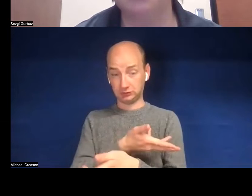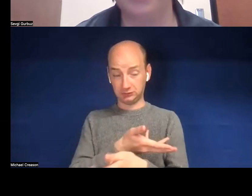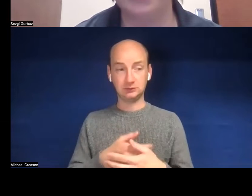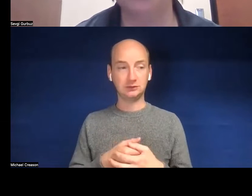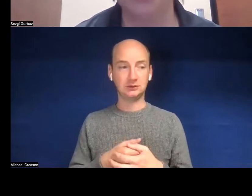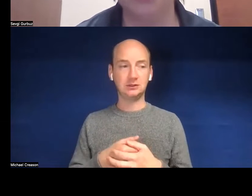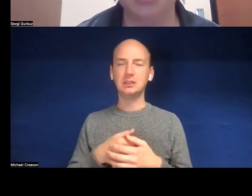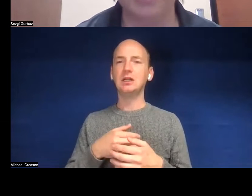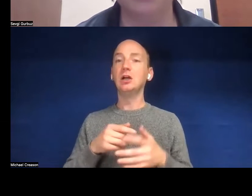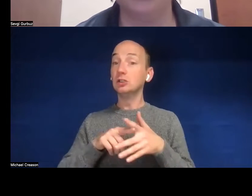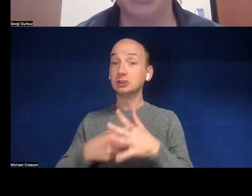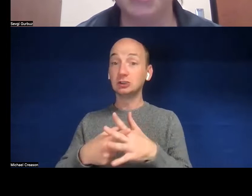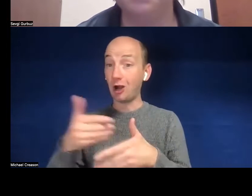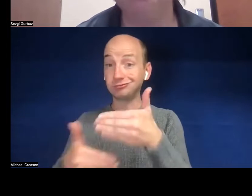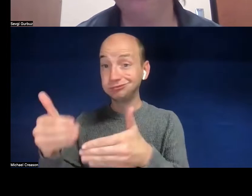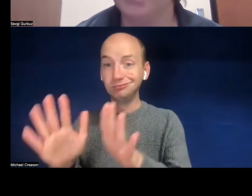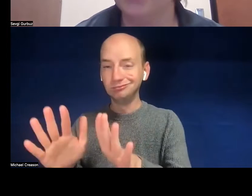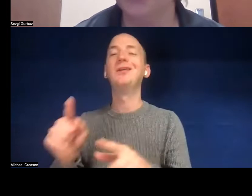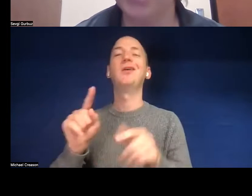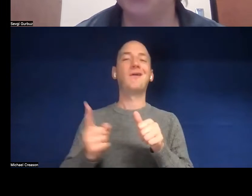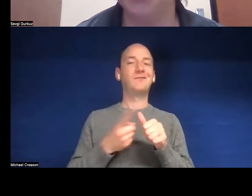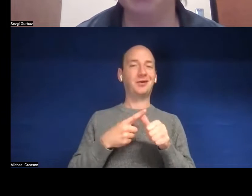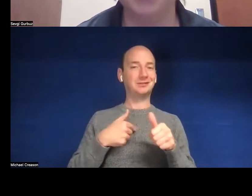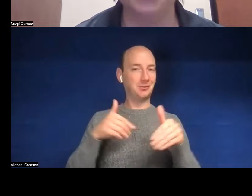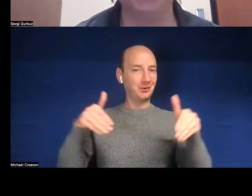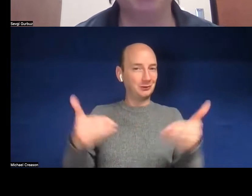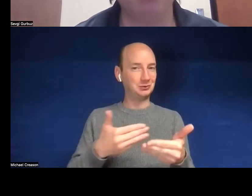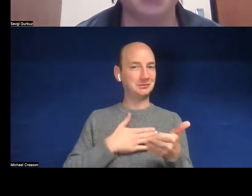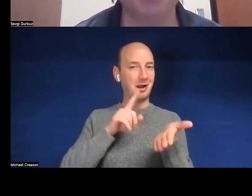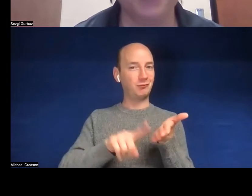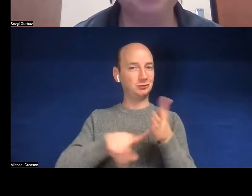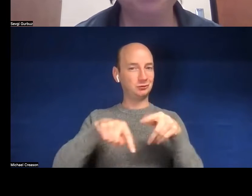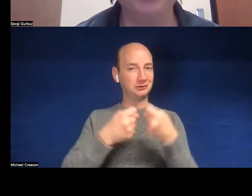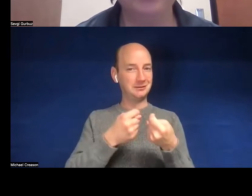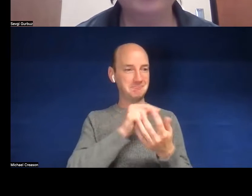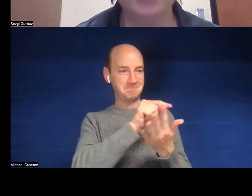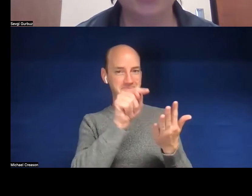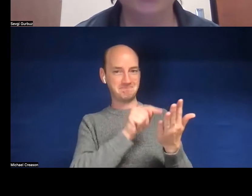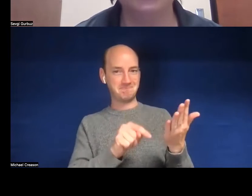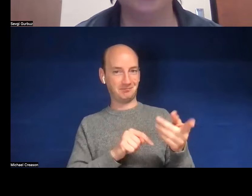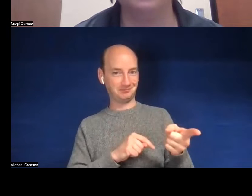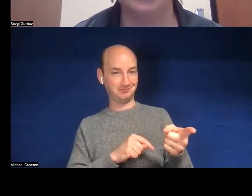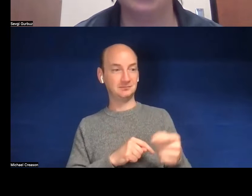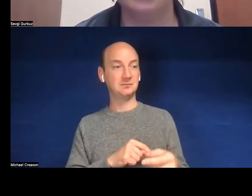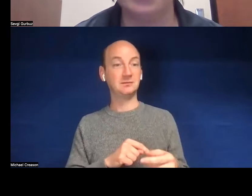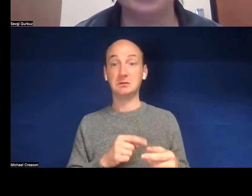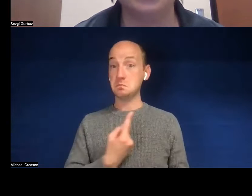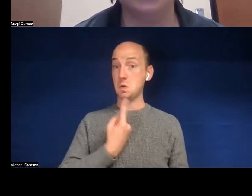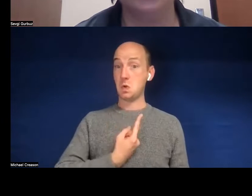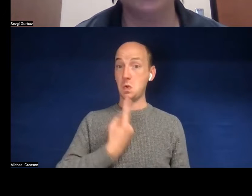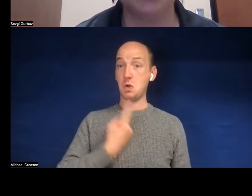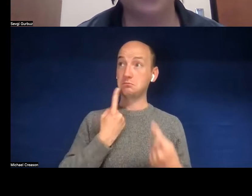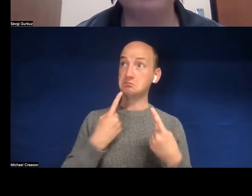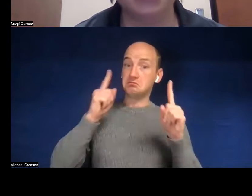like to begin by introducing my research team, without whom none of this would have been possible. So